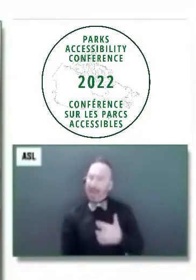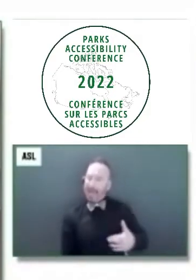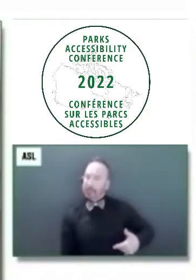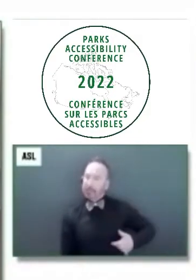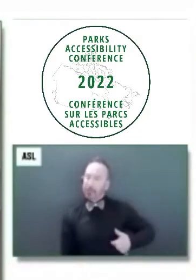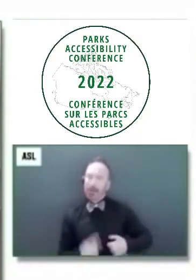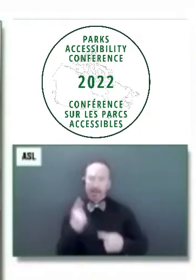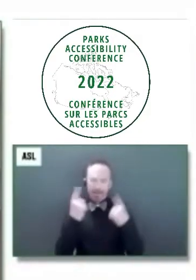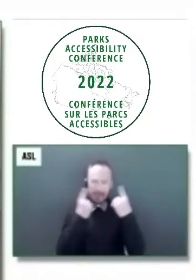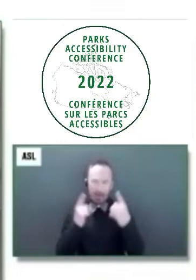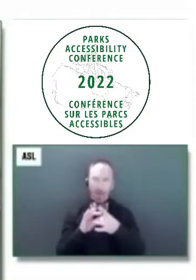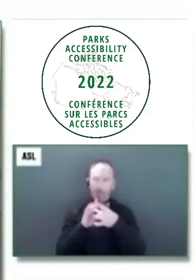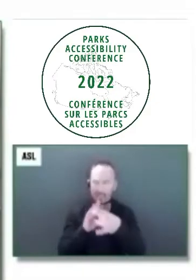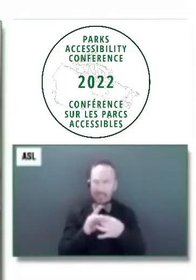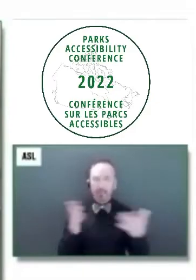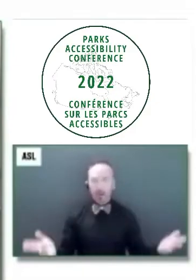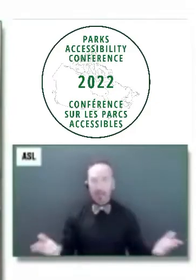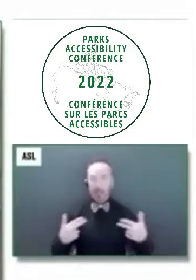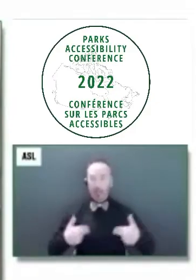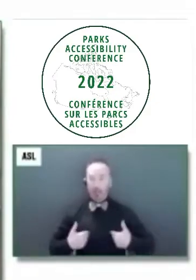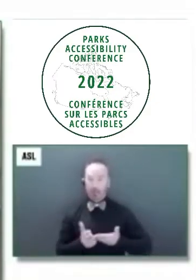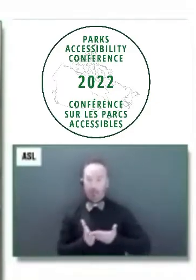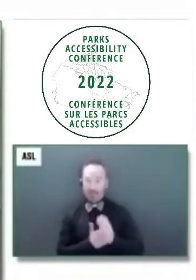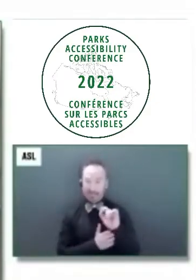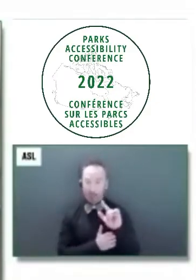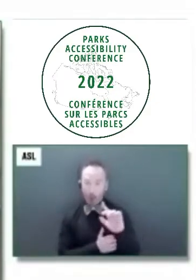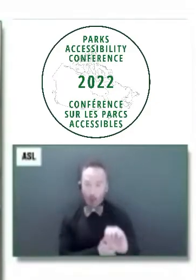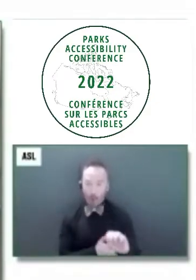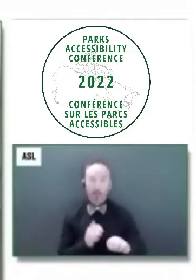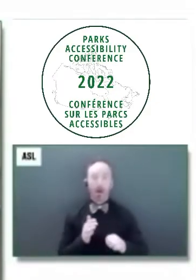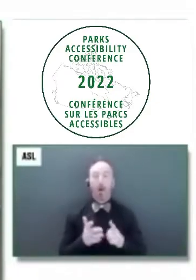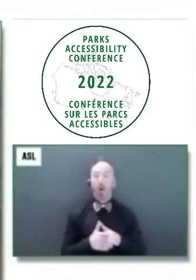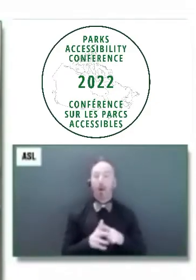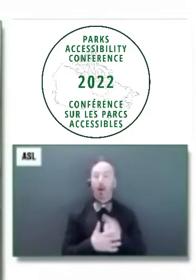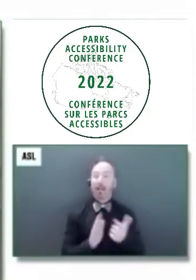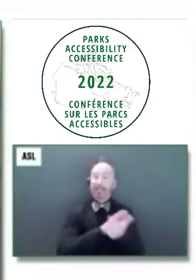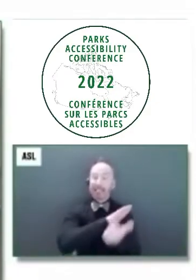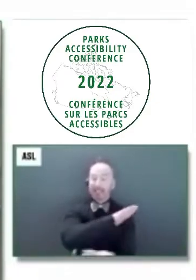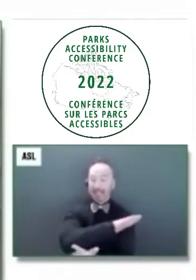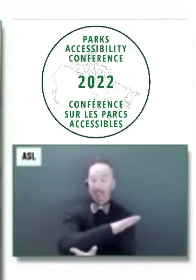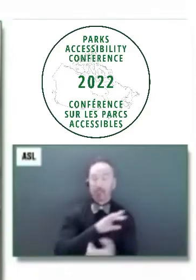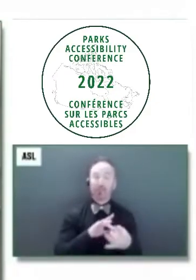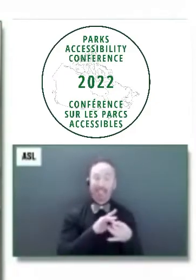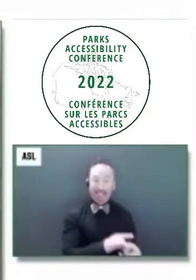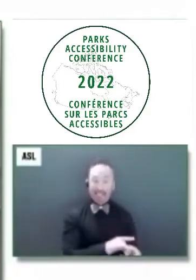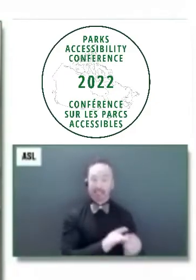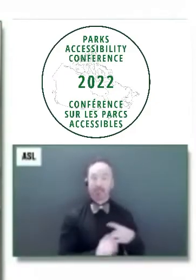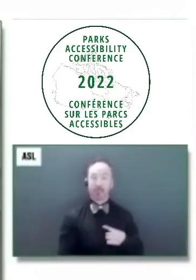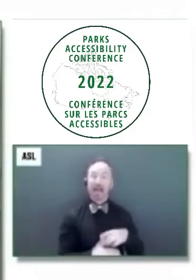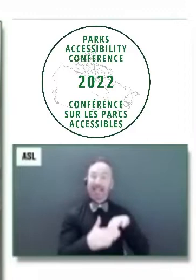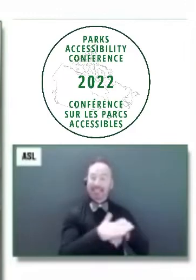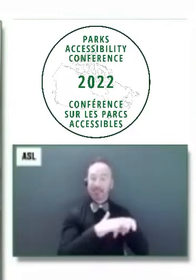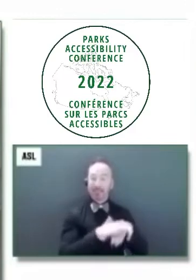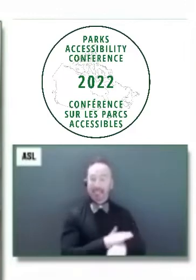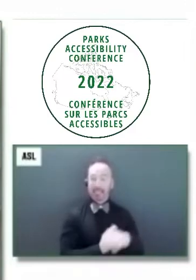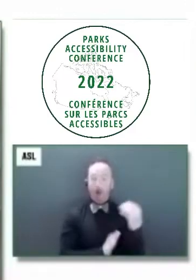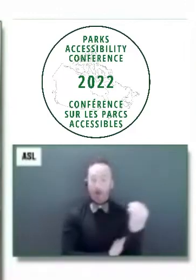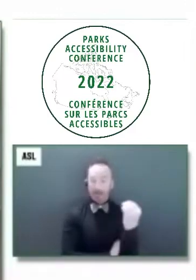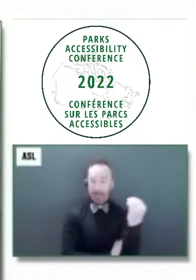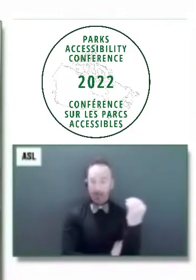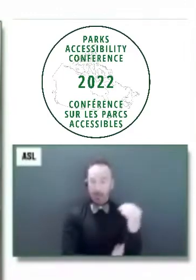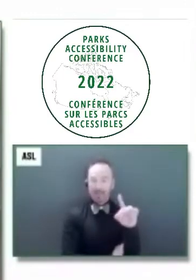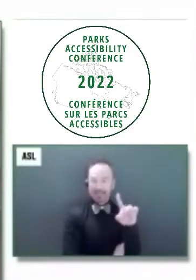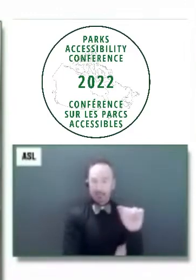rights codes and cases, and built right into the framework of legislation such as the Accessibility for Ontarians with Disabilities Act. We take